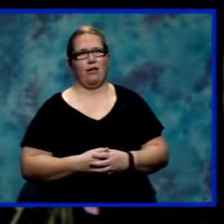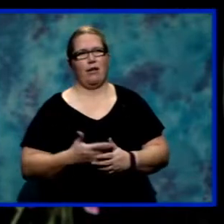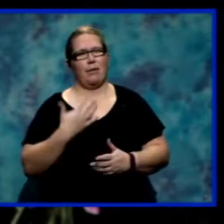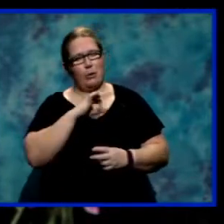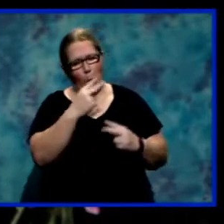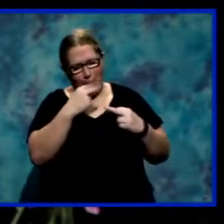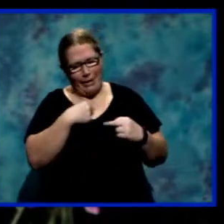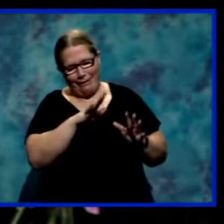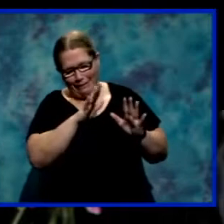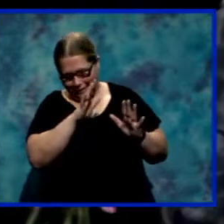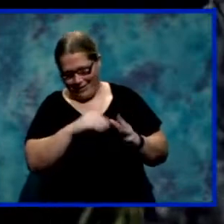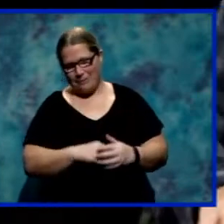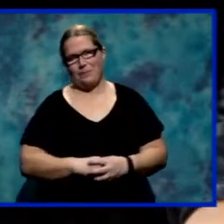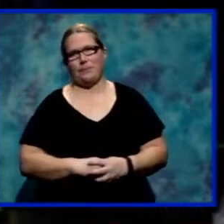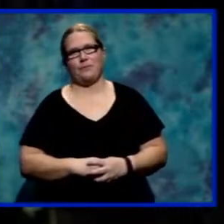please, Claire.